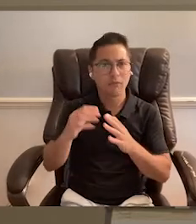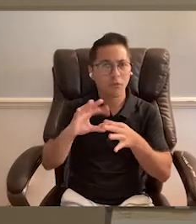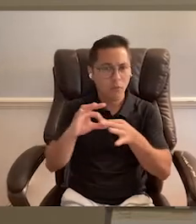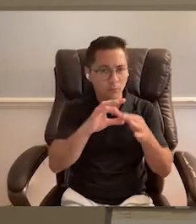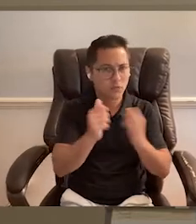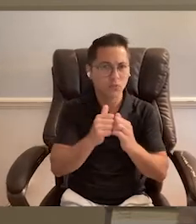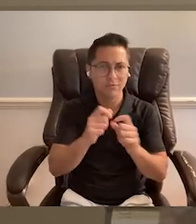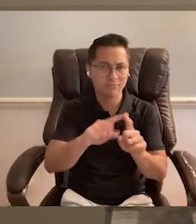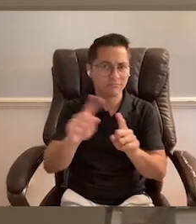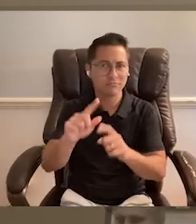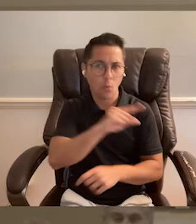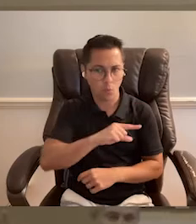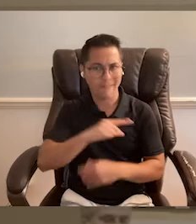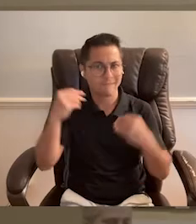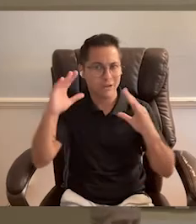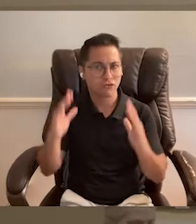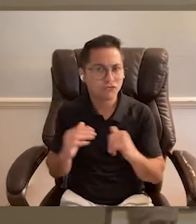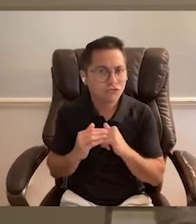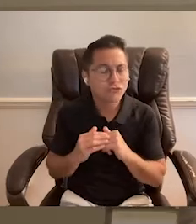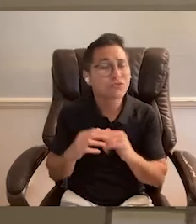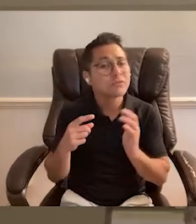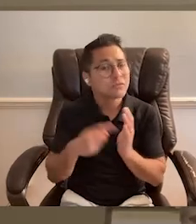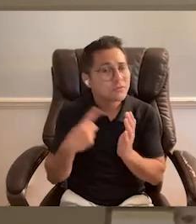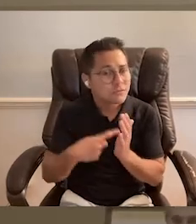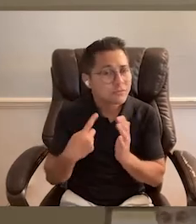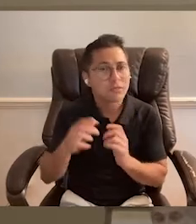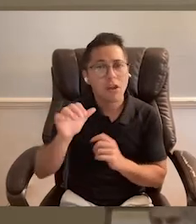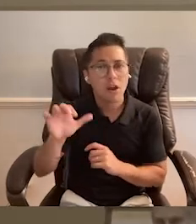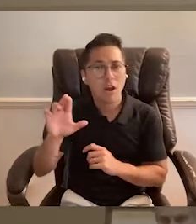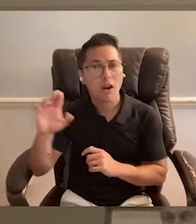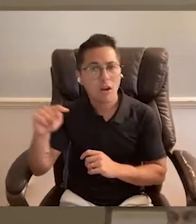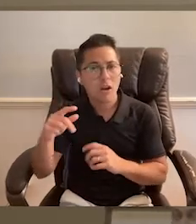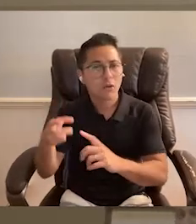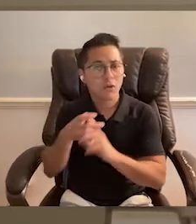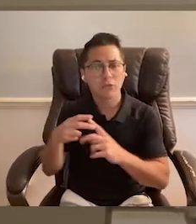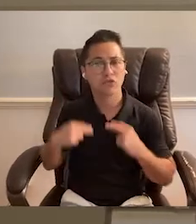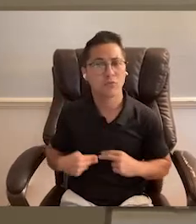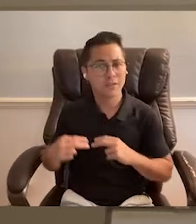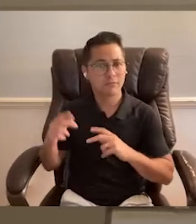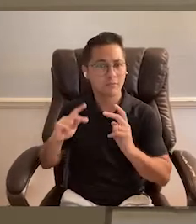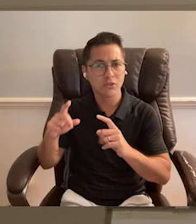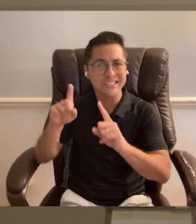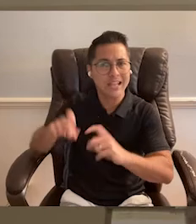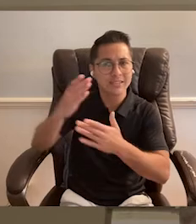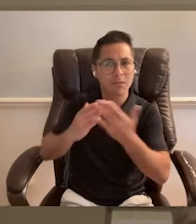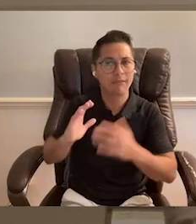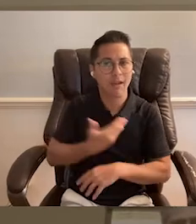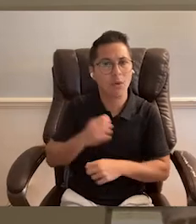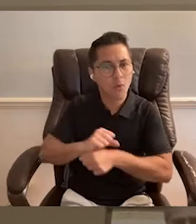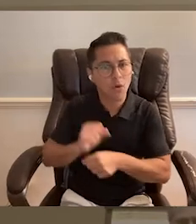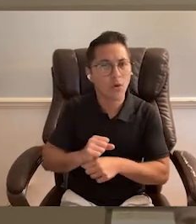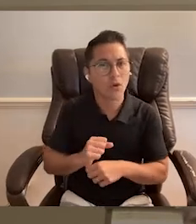So I know at the end it talks about donation, but it's not always money, but it's really time. So if any of you really have a